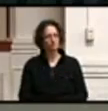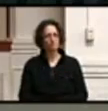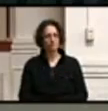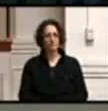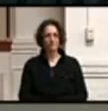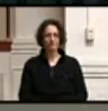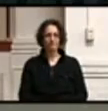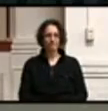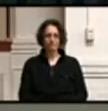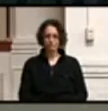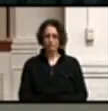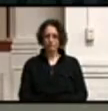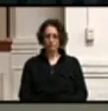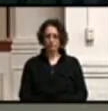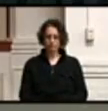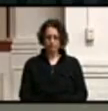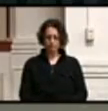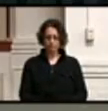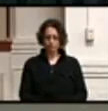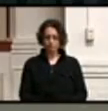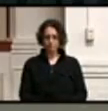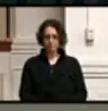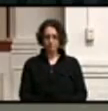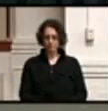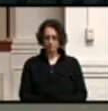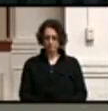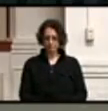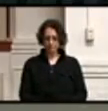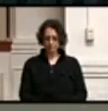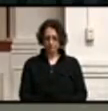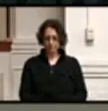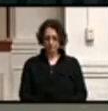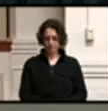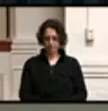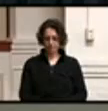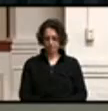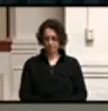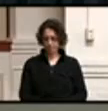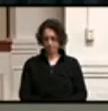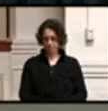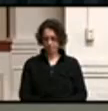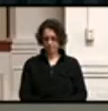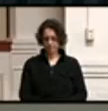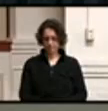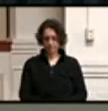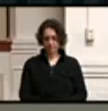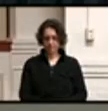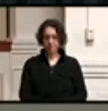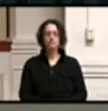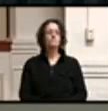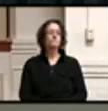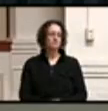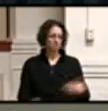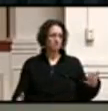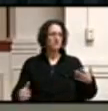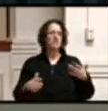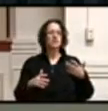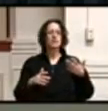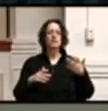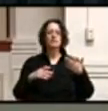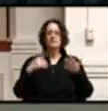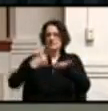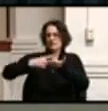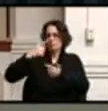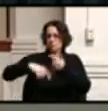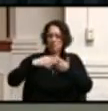know when you're talking about budgets and money and personnel and everything, it's a tough road to go down.